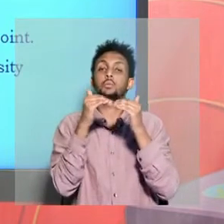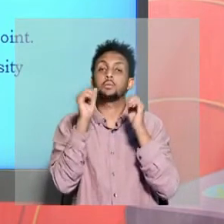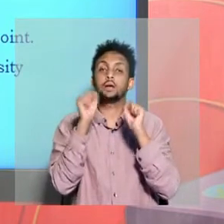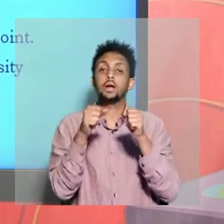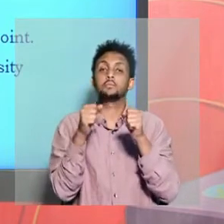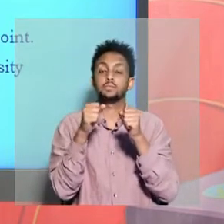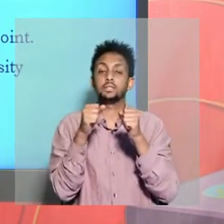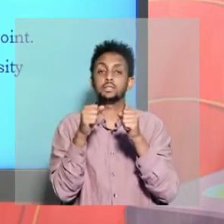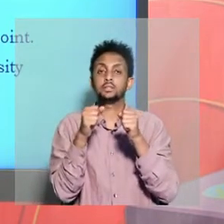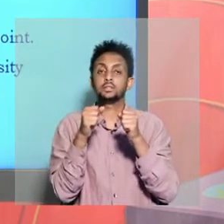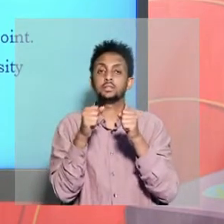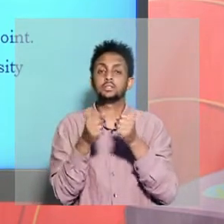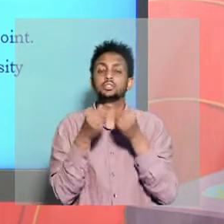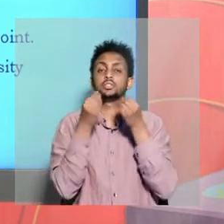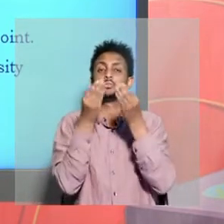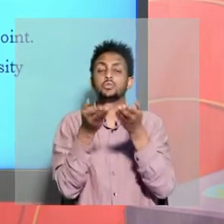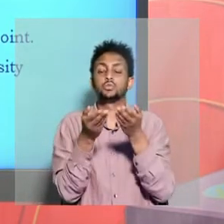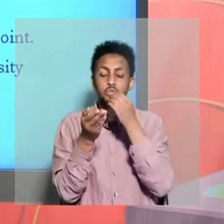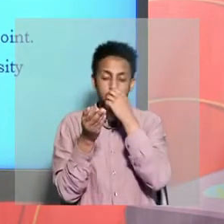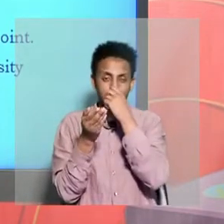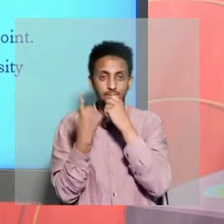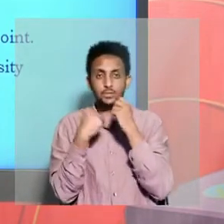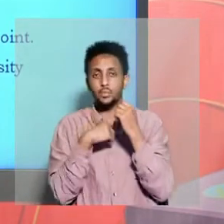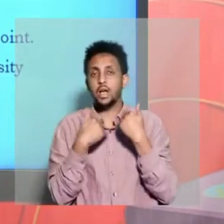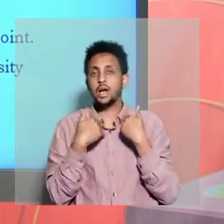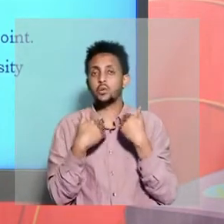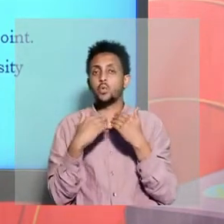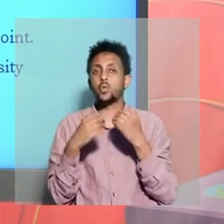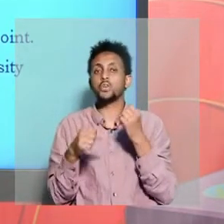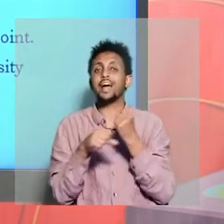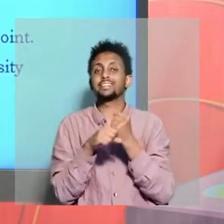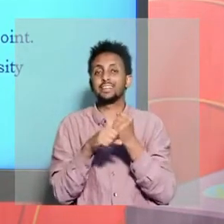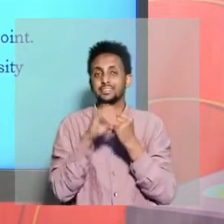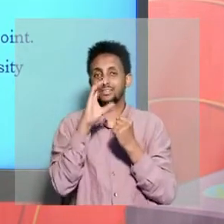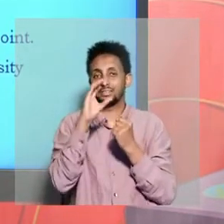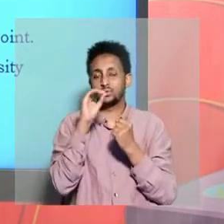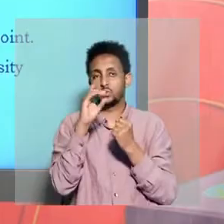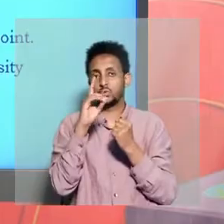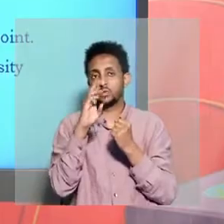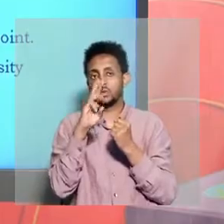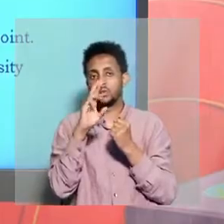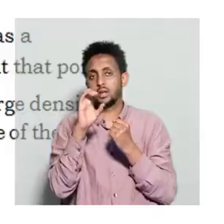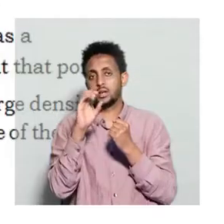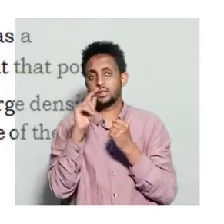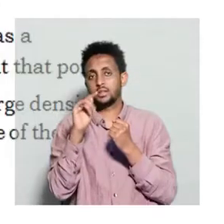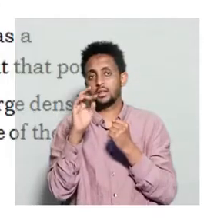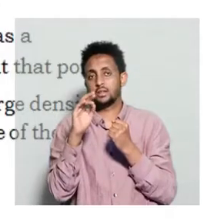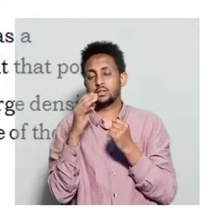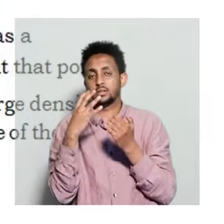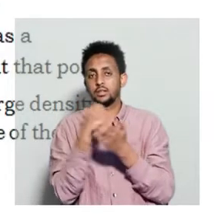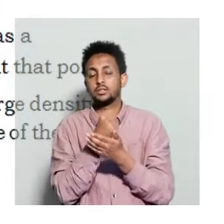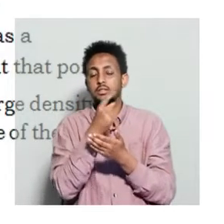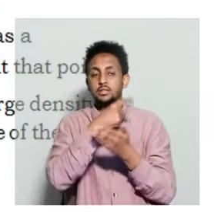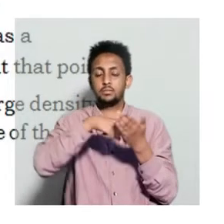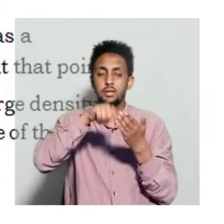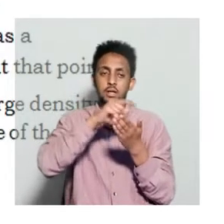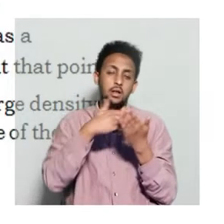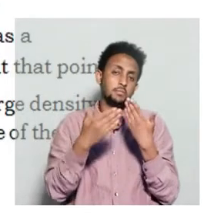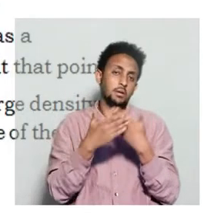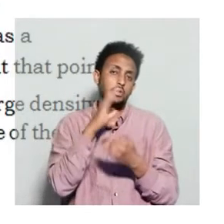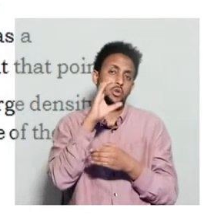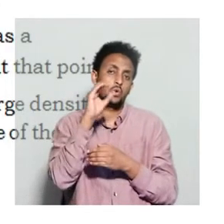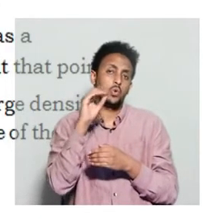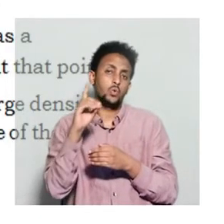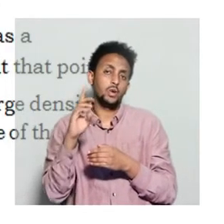be stated here. Suppose you have a conductor. On that conductor, let's take a spherical might be